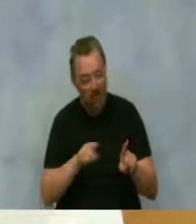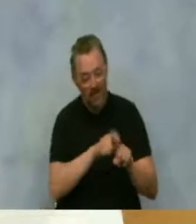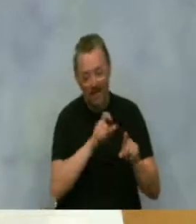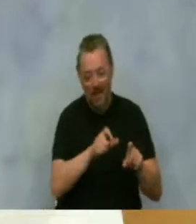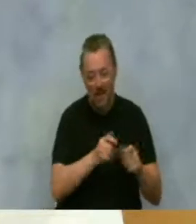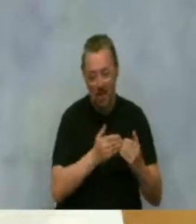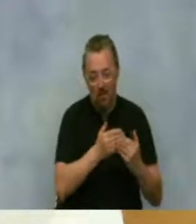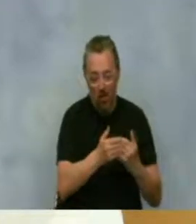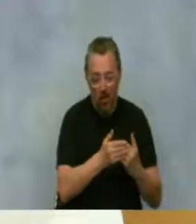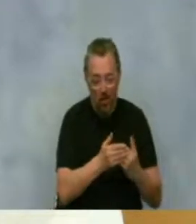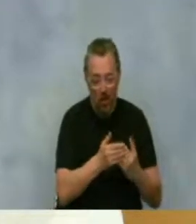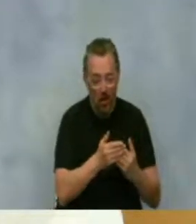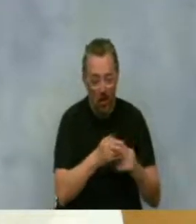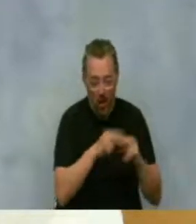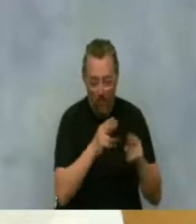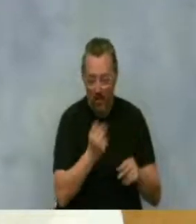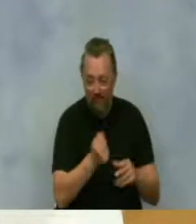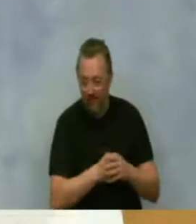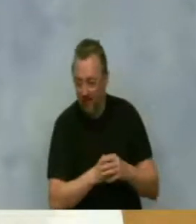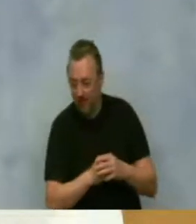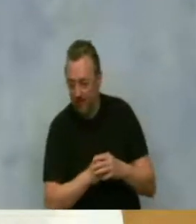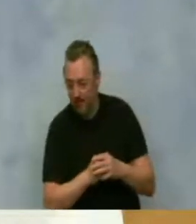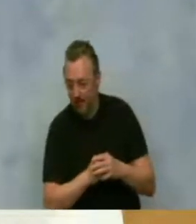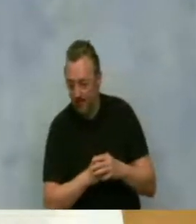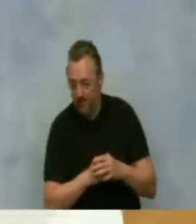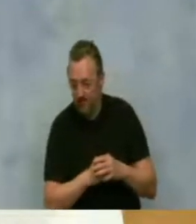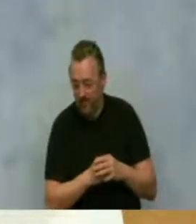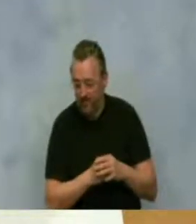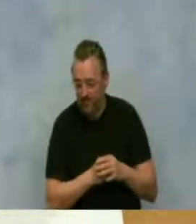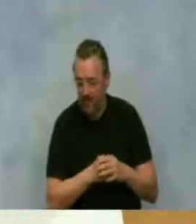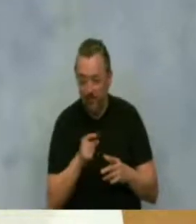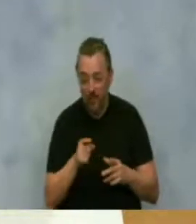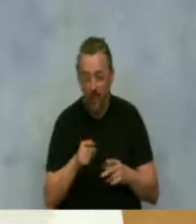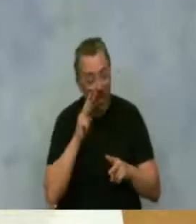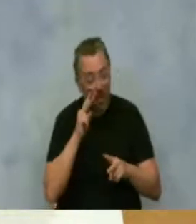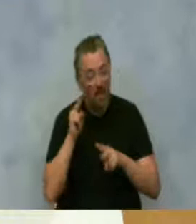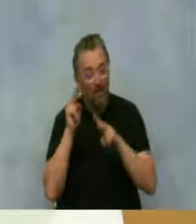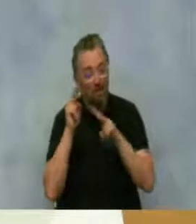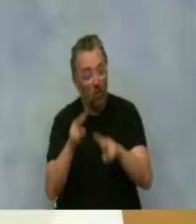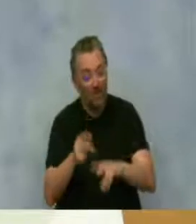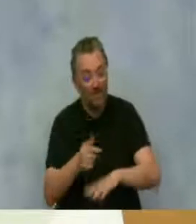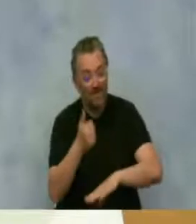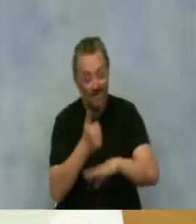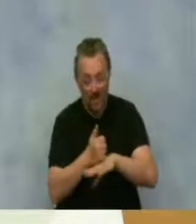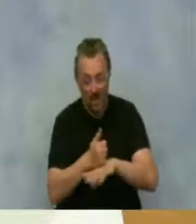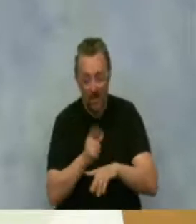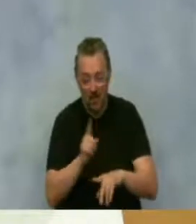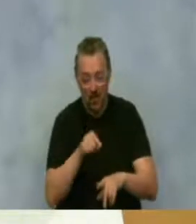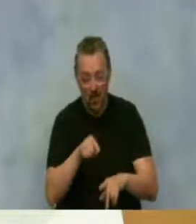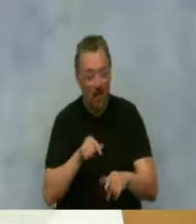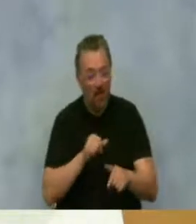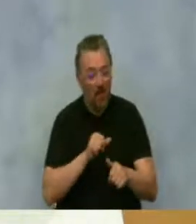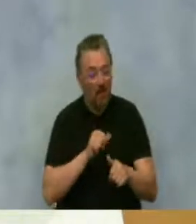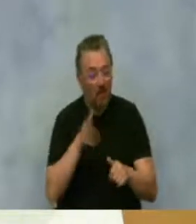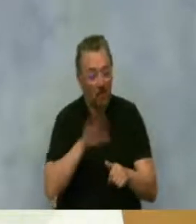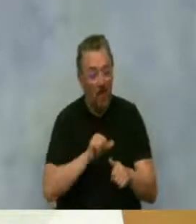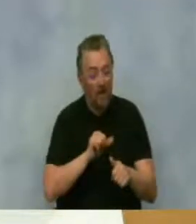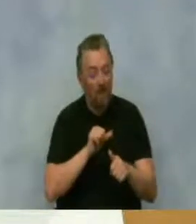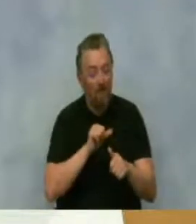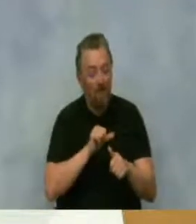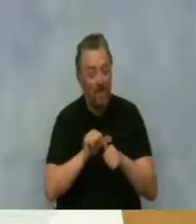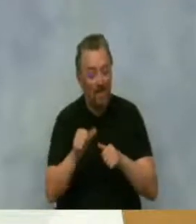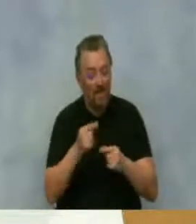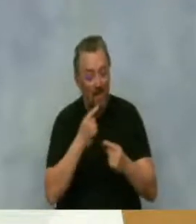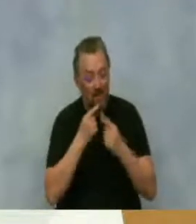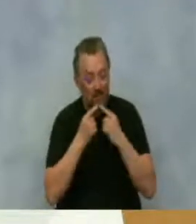to be targeted. The assumptions and forecasts set out are based upon the best information available and will be subject